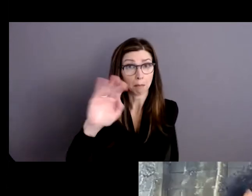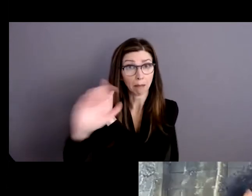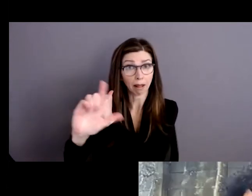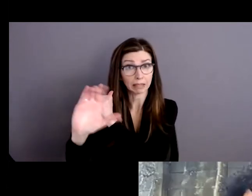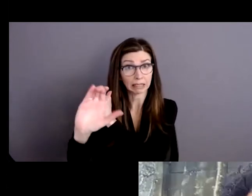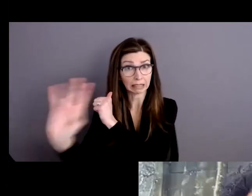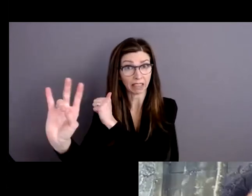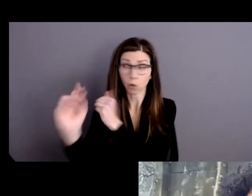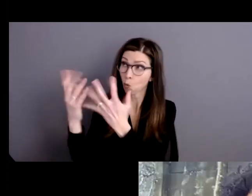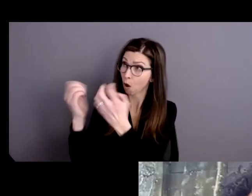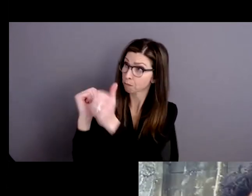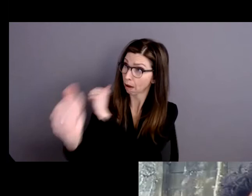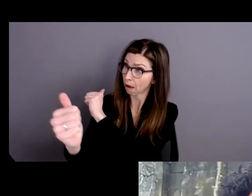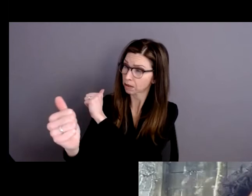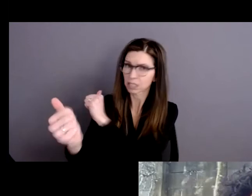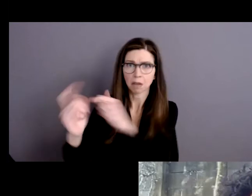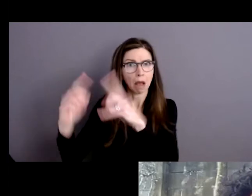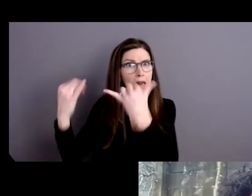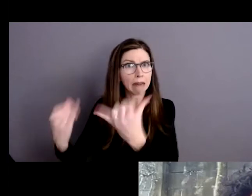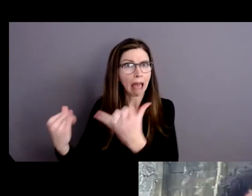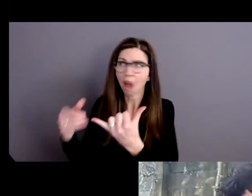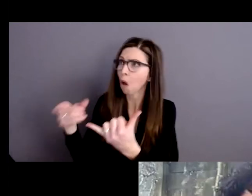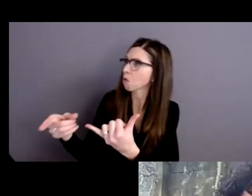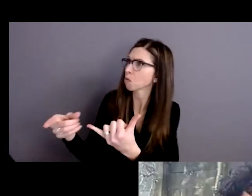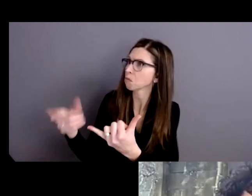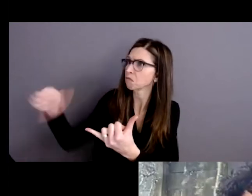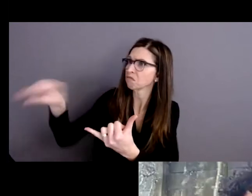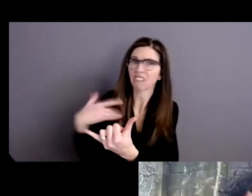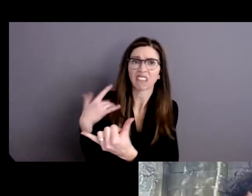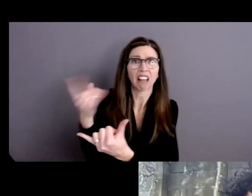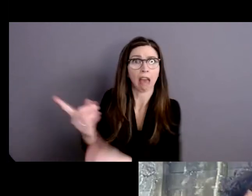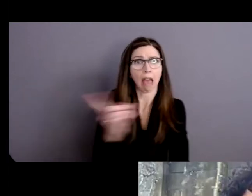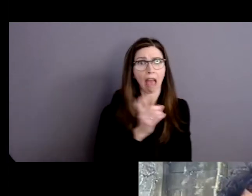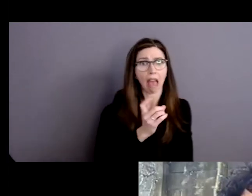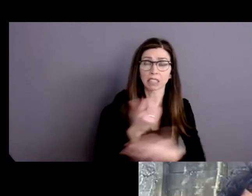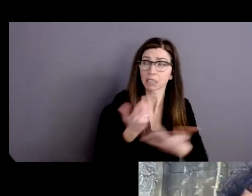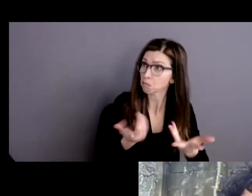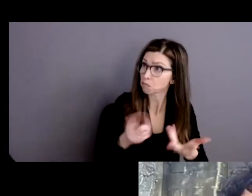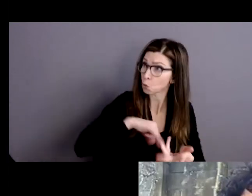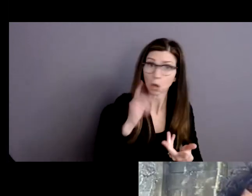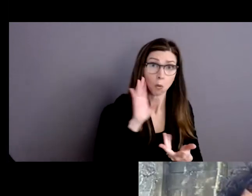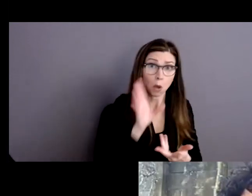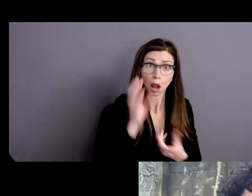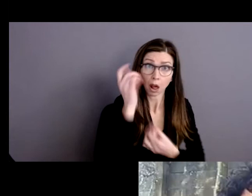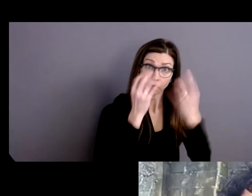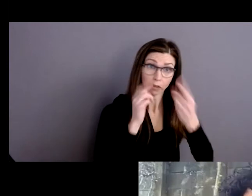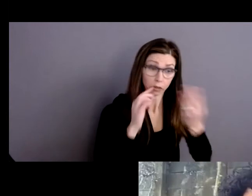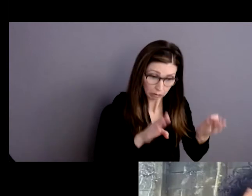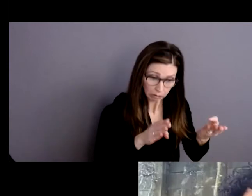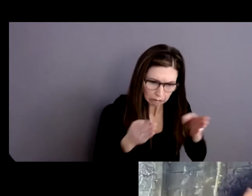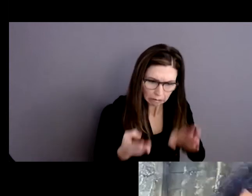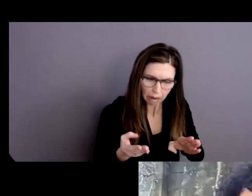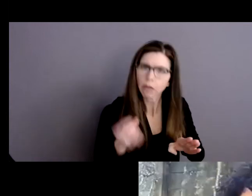readily ask us if we would consider death over upholding their responsibility to take care of the community